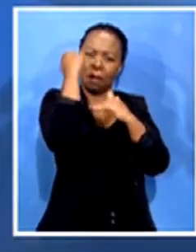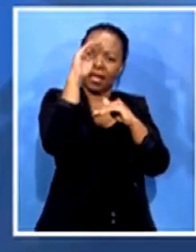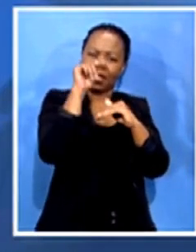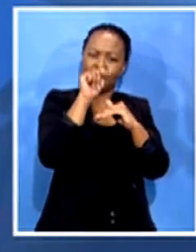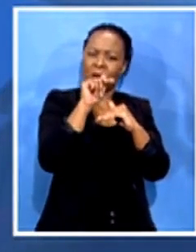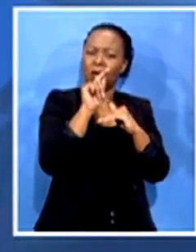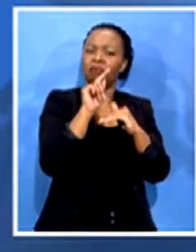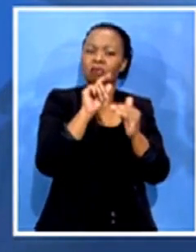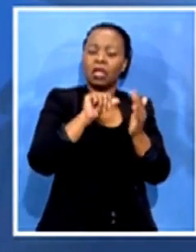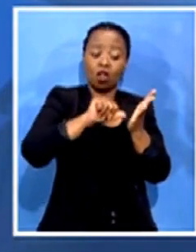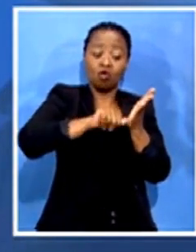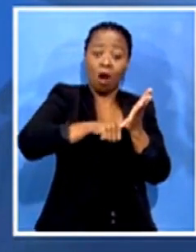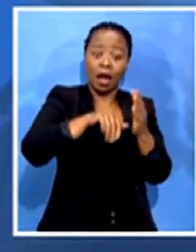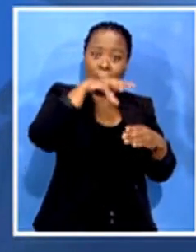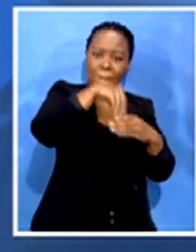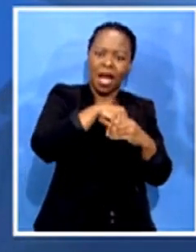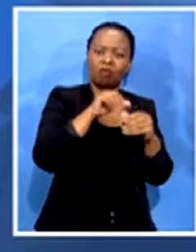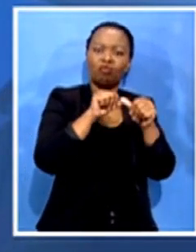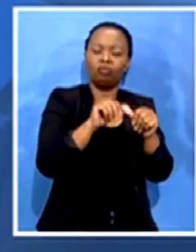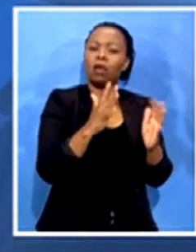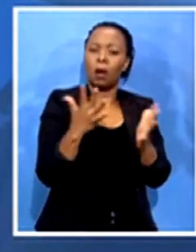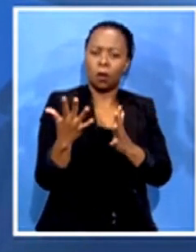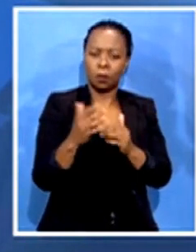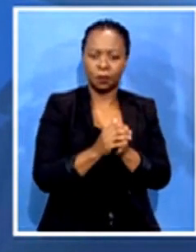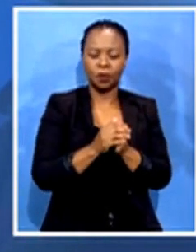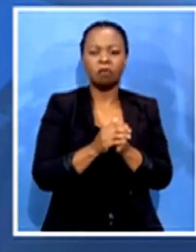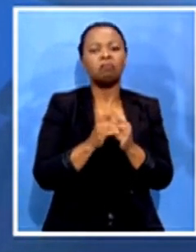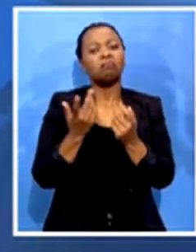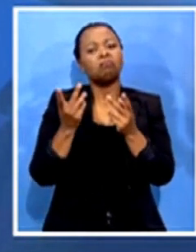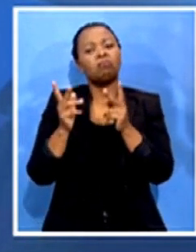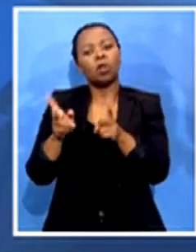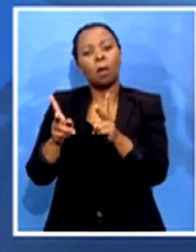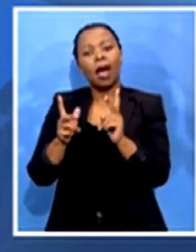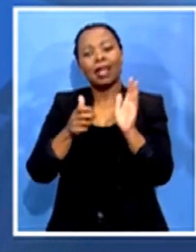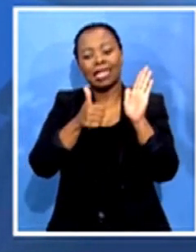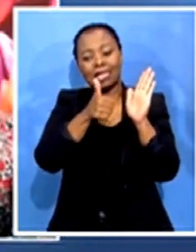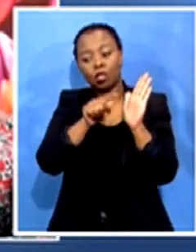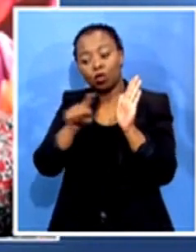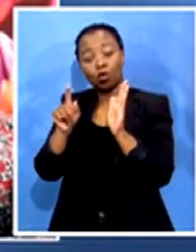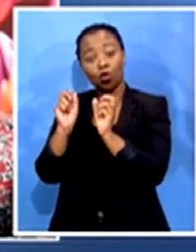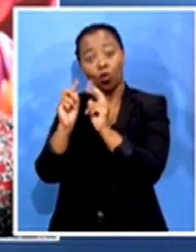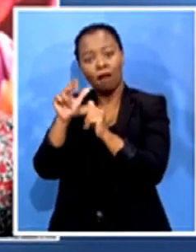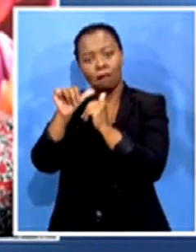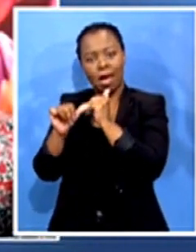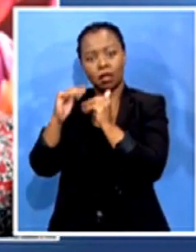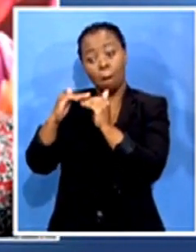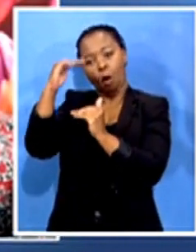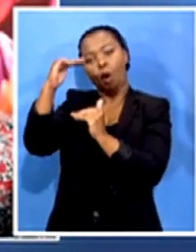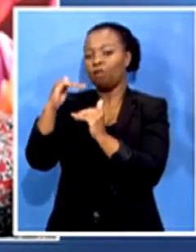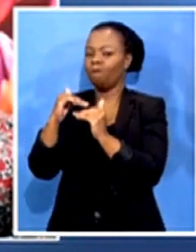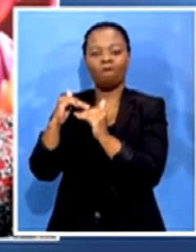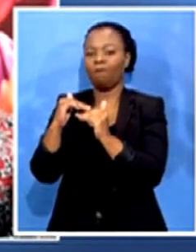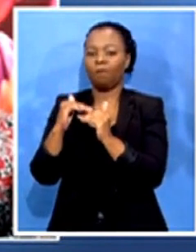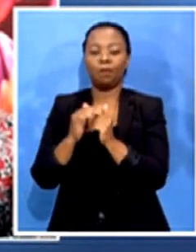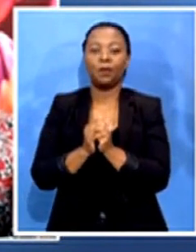It's normally between 6 to 12 months, not exceeding 12 months. Yeah. So you've just, in the beginning